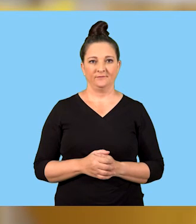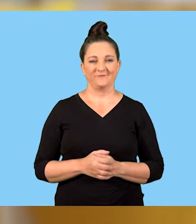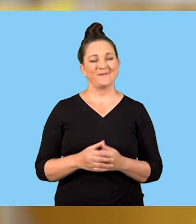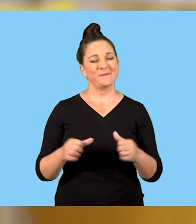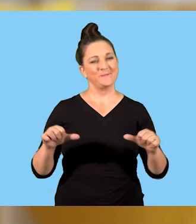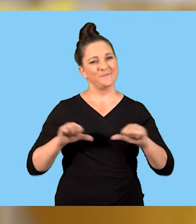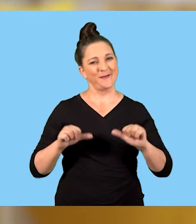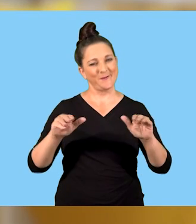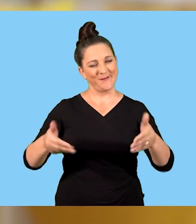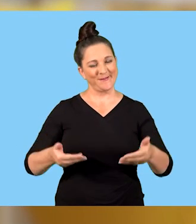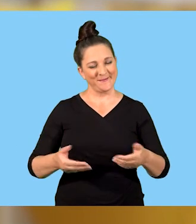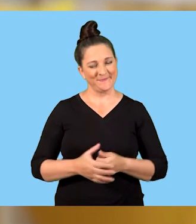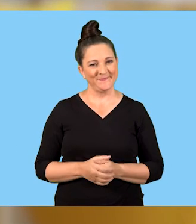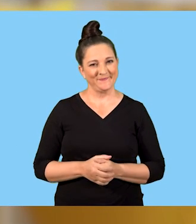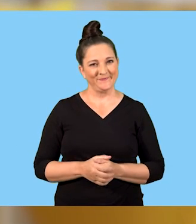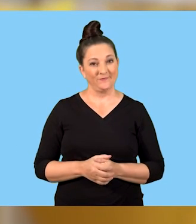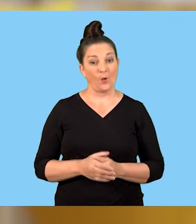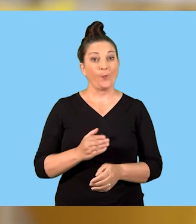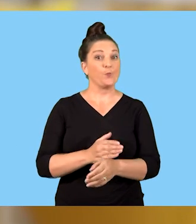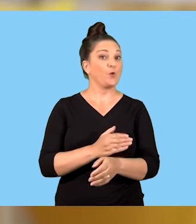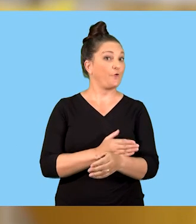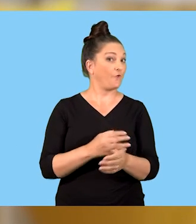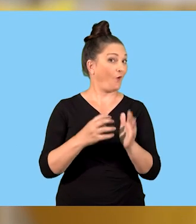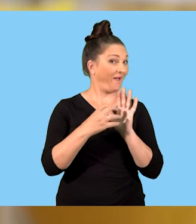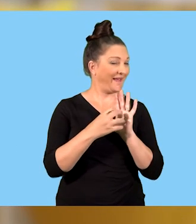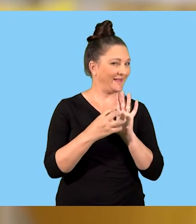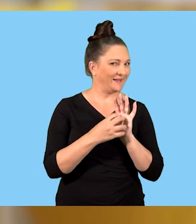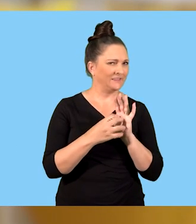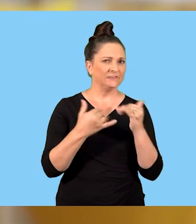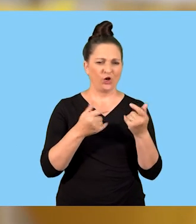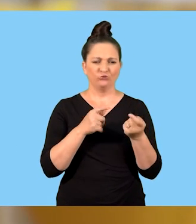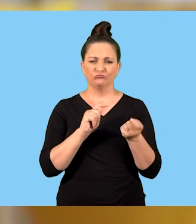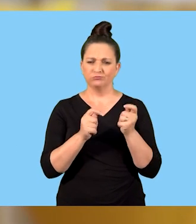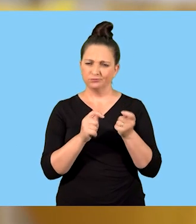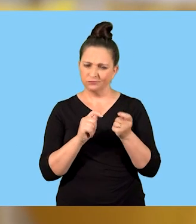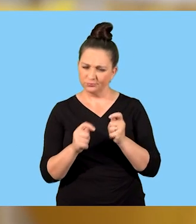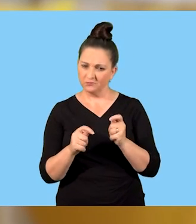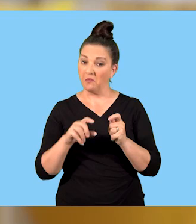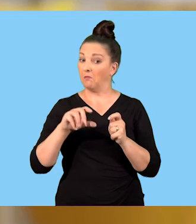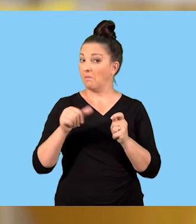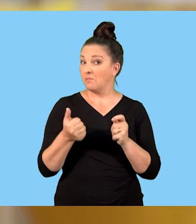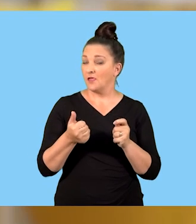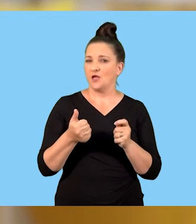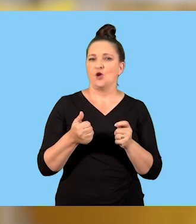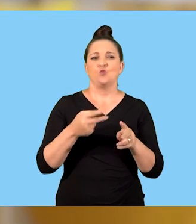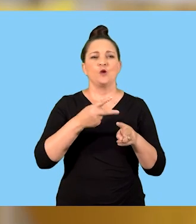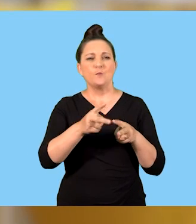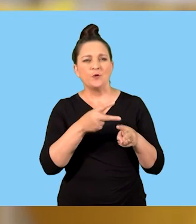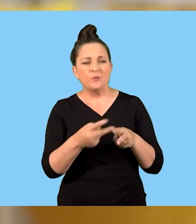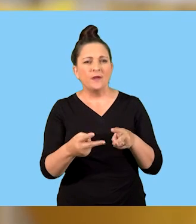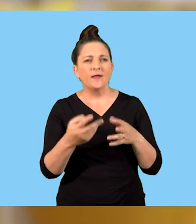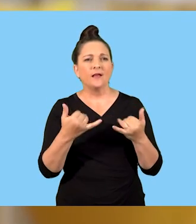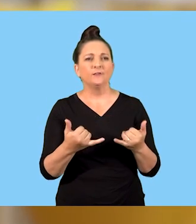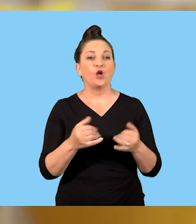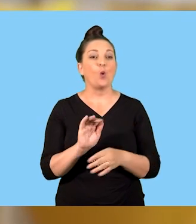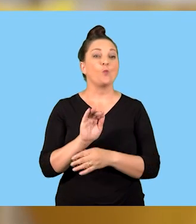Welcome back, dear learners. Before the ad break, we were doing some adjustments and then we're preparing the post-adjustment trial balance.